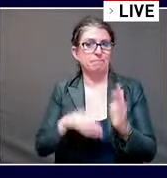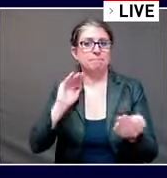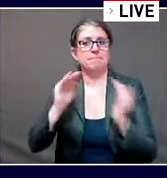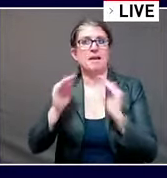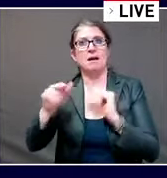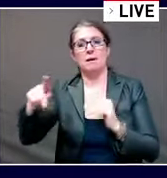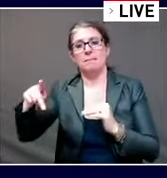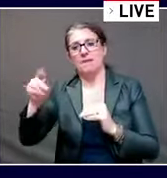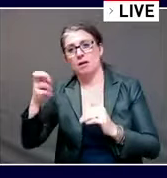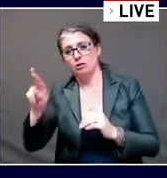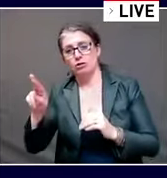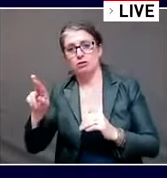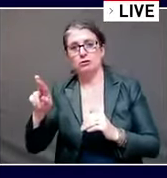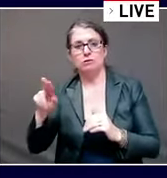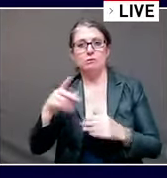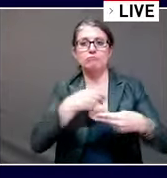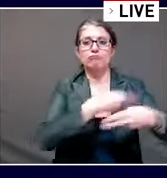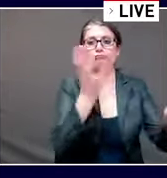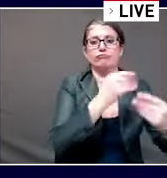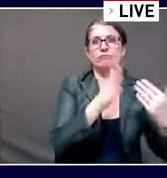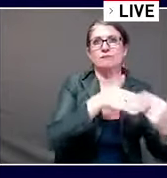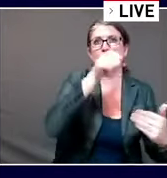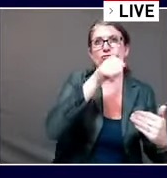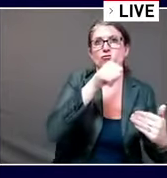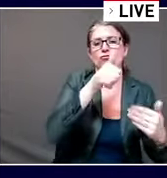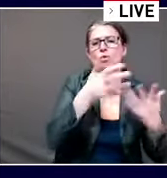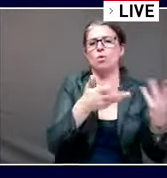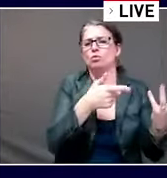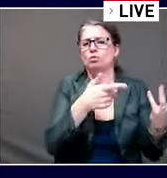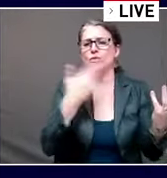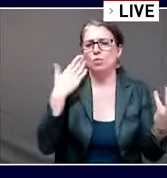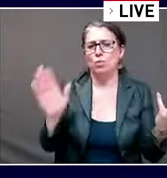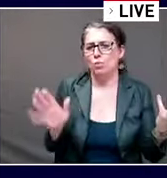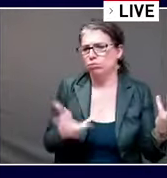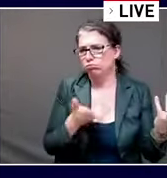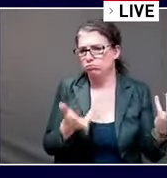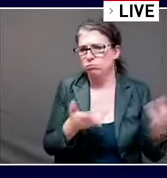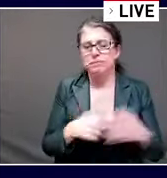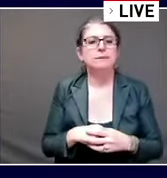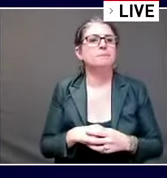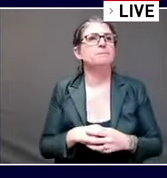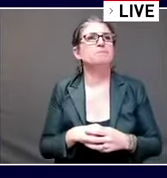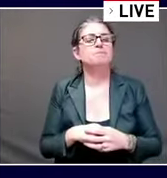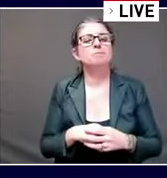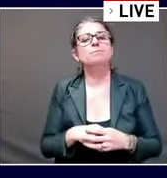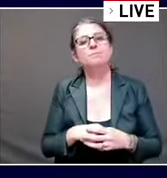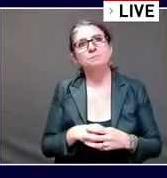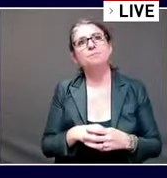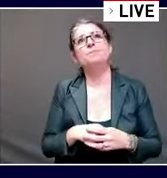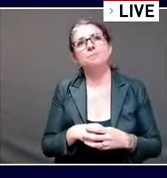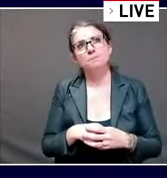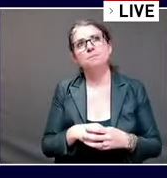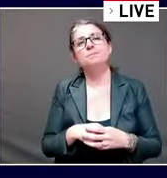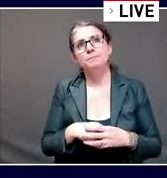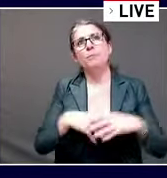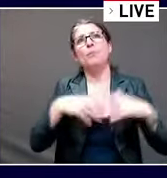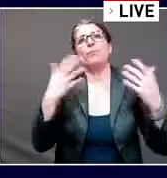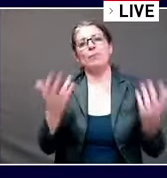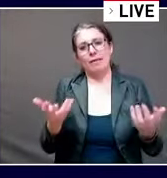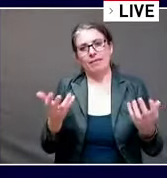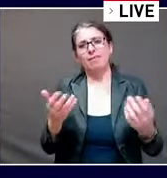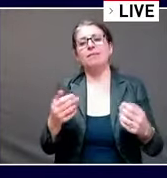point still? Evan, I think directionally you are correct. Because of the lower cold storage requirements, it will